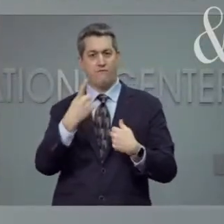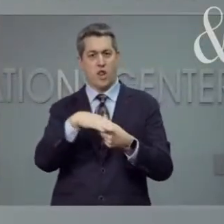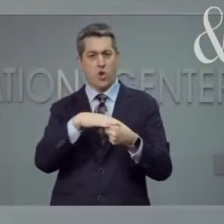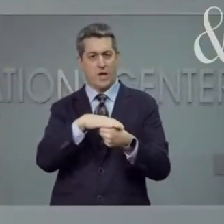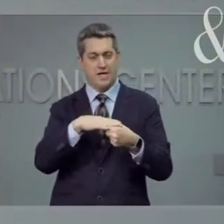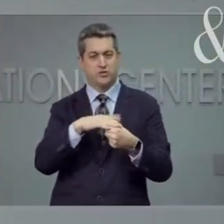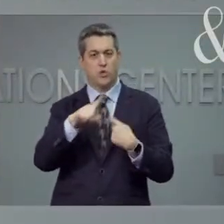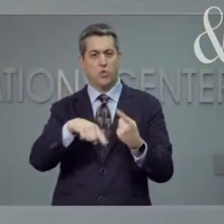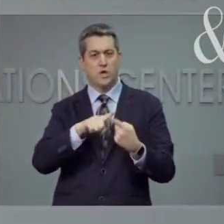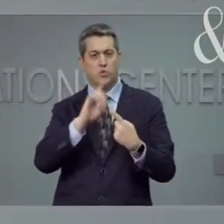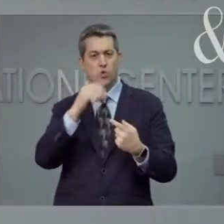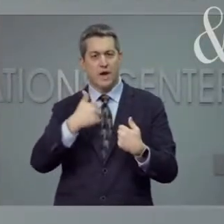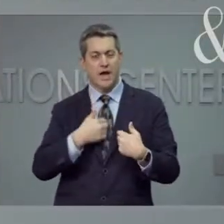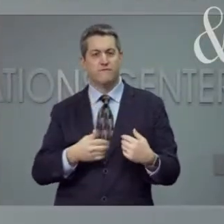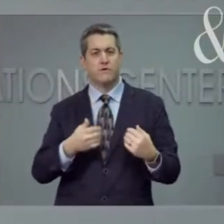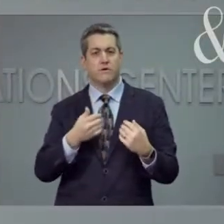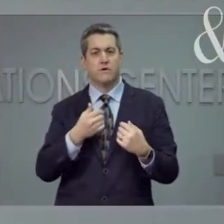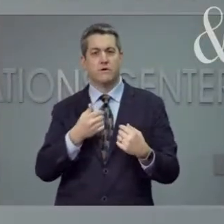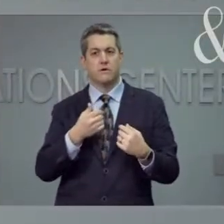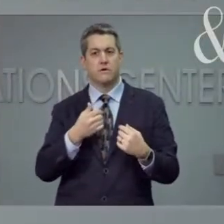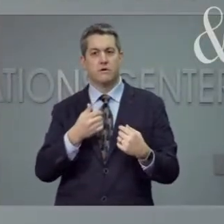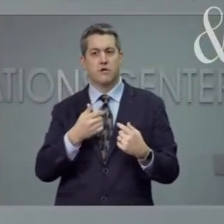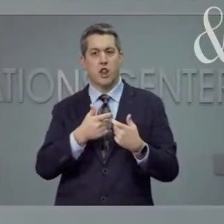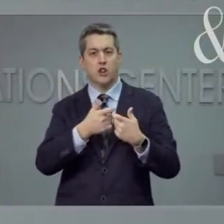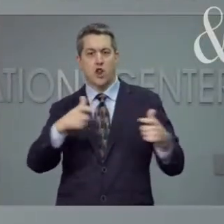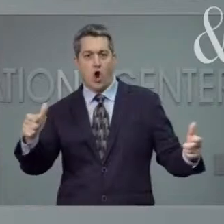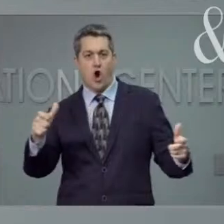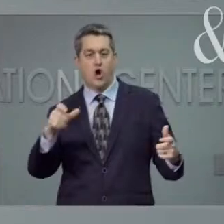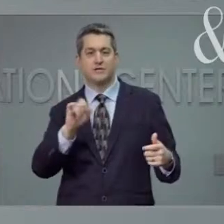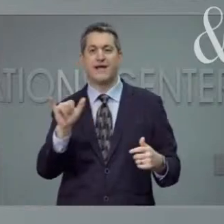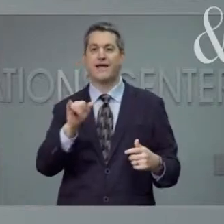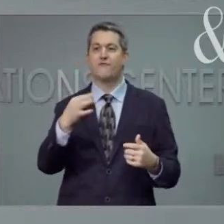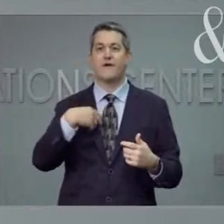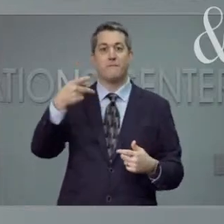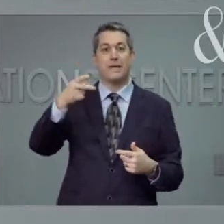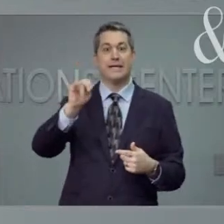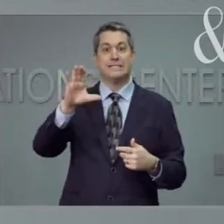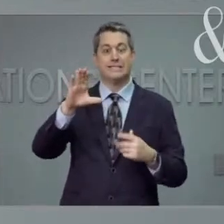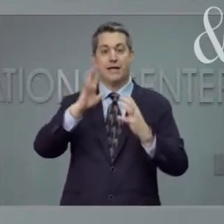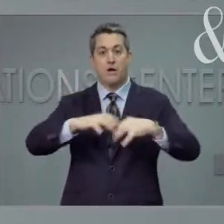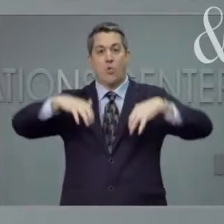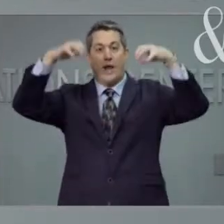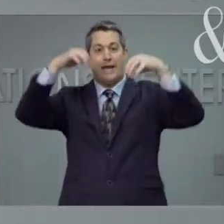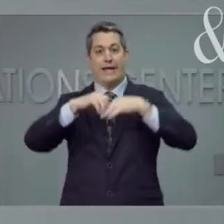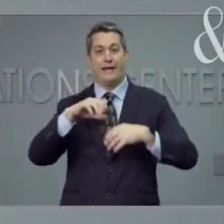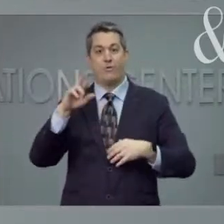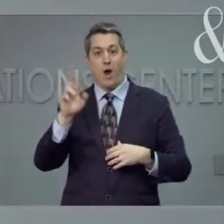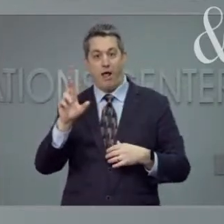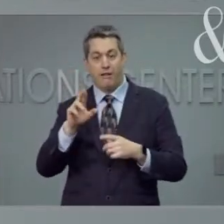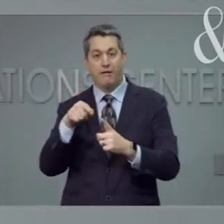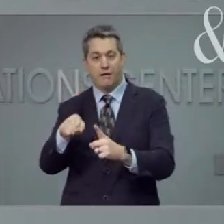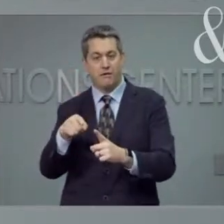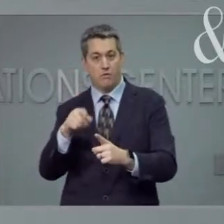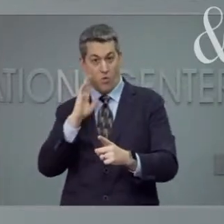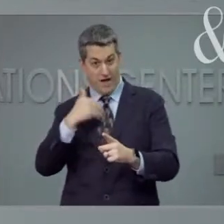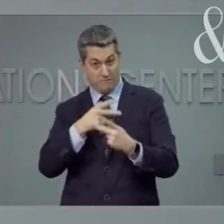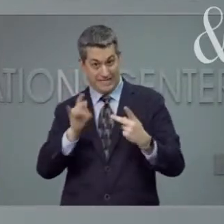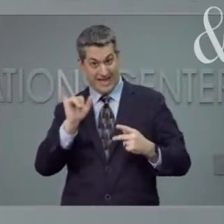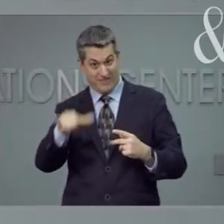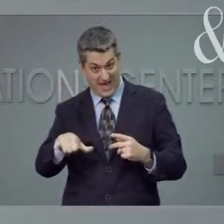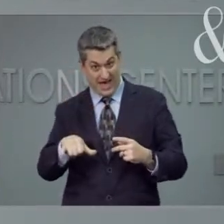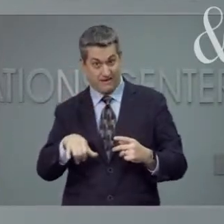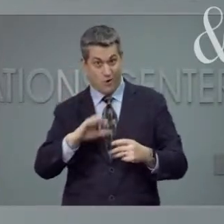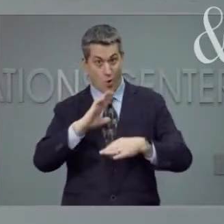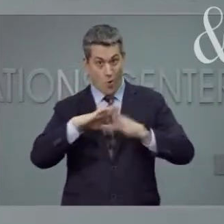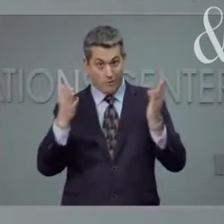when will there be multiple large, like PNC Arena style places where people can go get vaccinated? And then when they do open